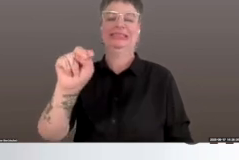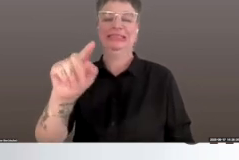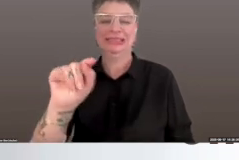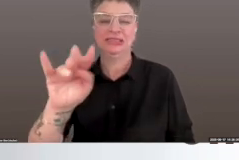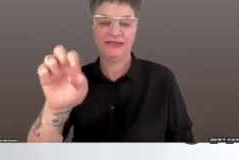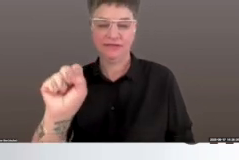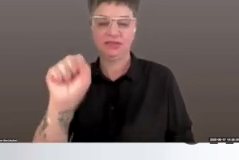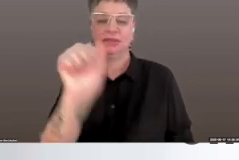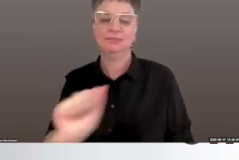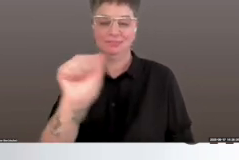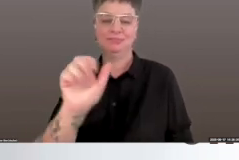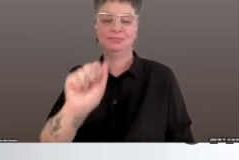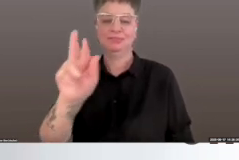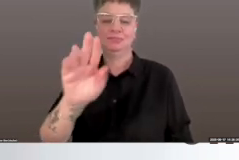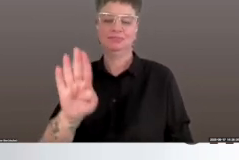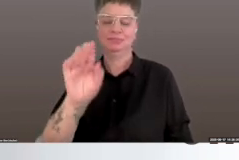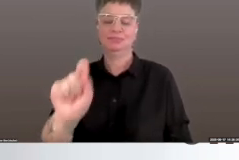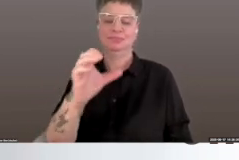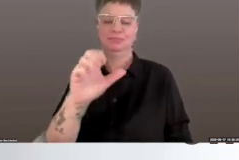give it a second.